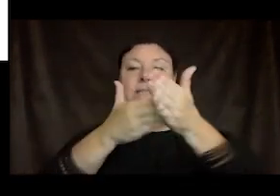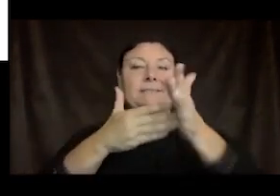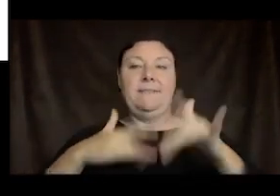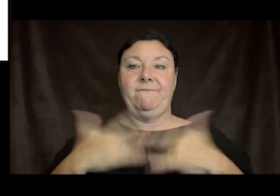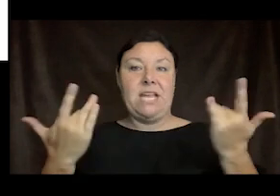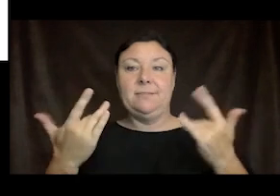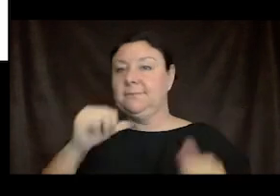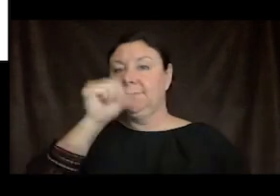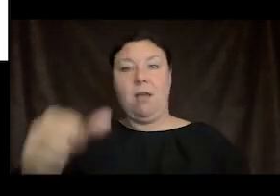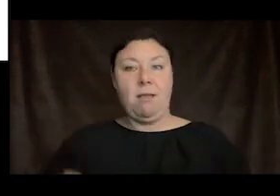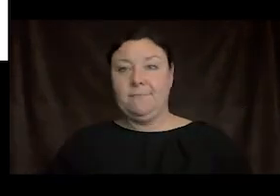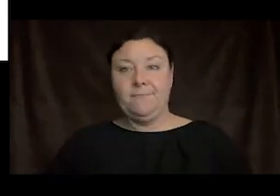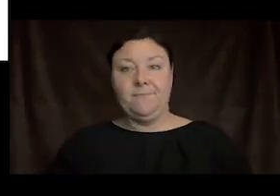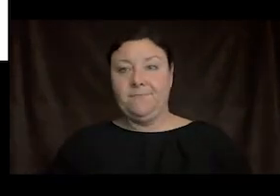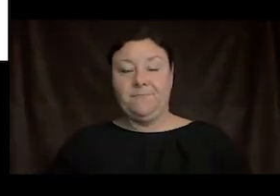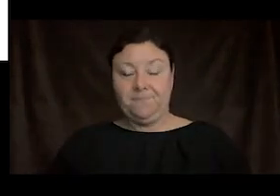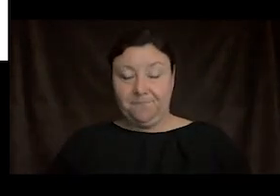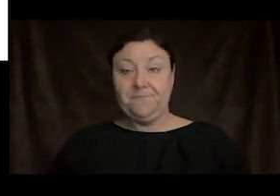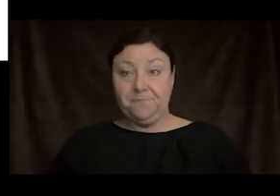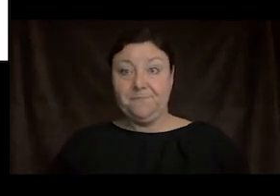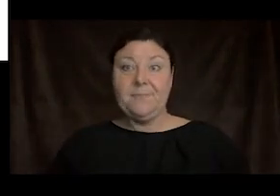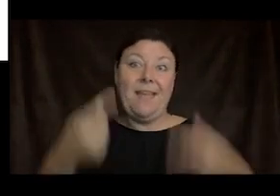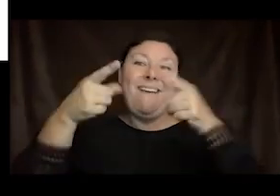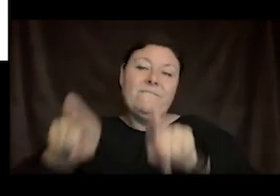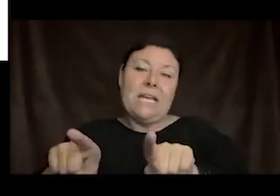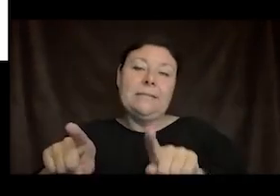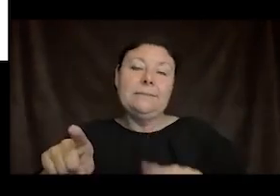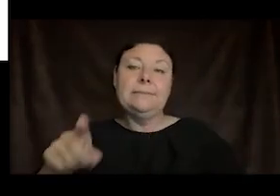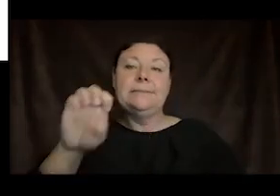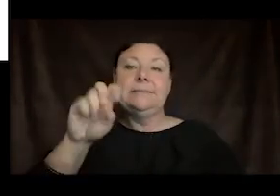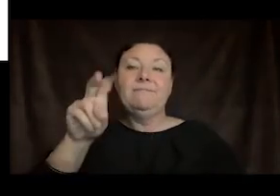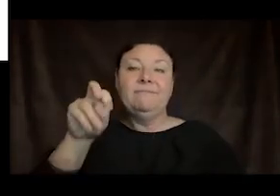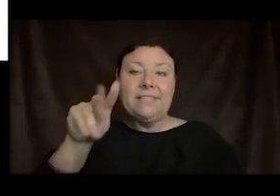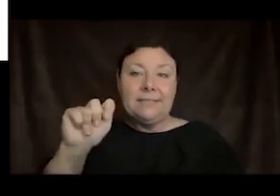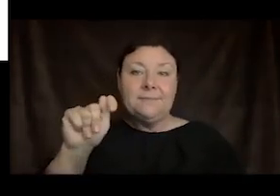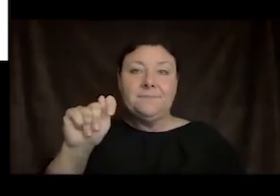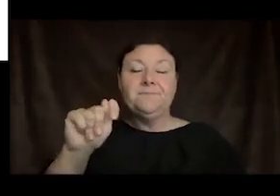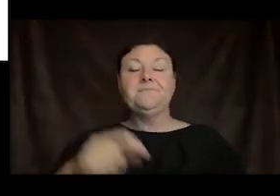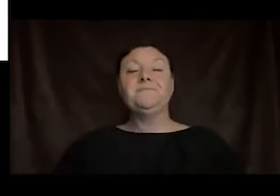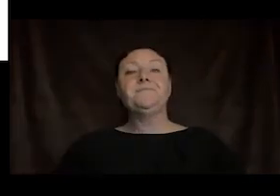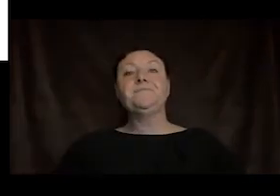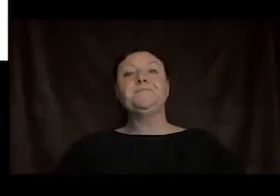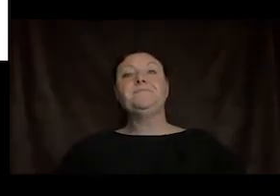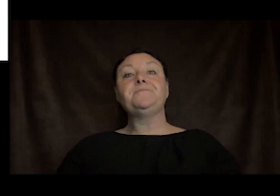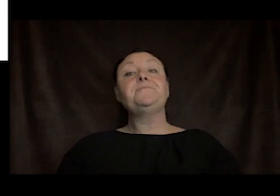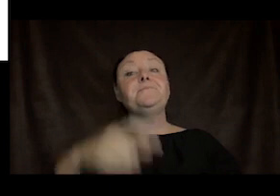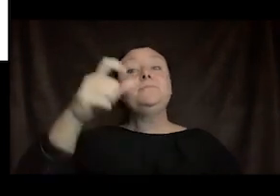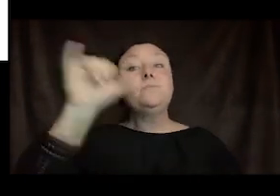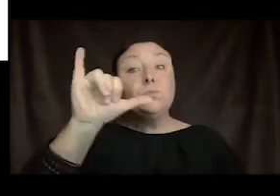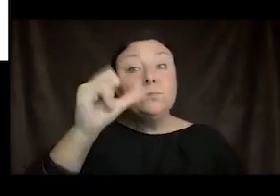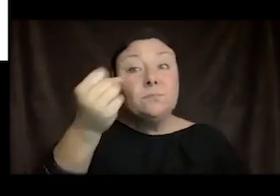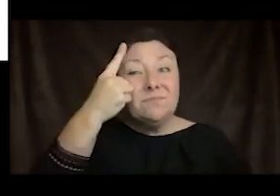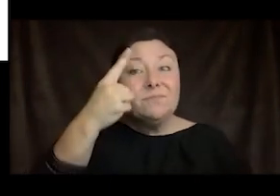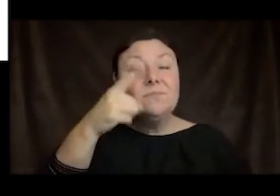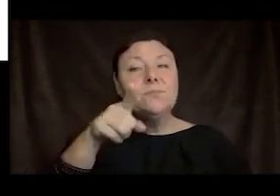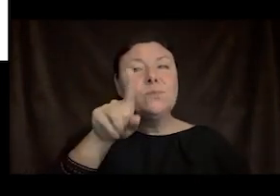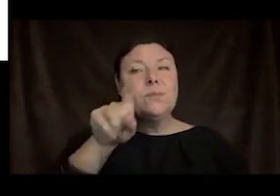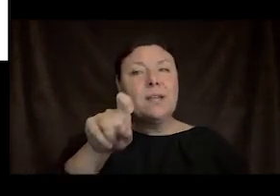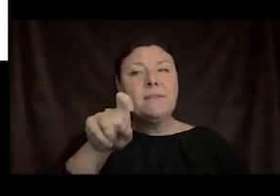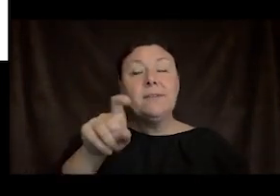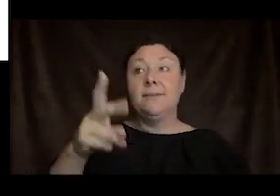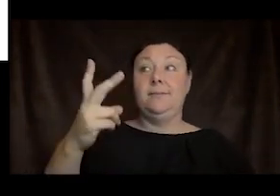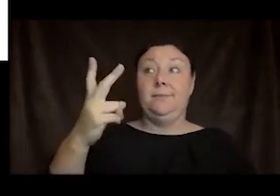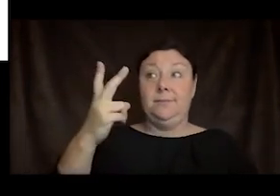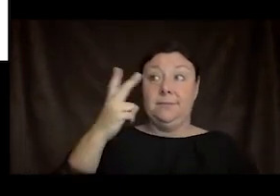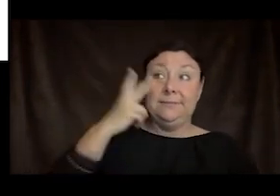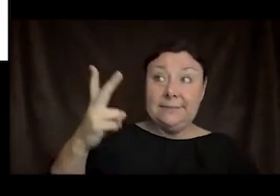is not racist. The second piece of this is understanding that you must be able to locate and analyze